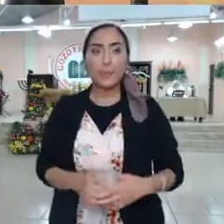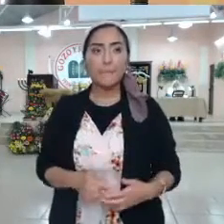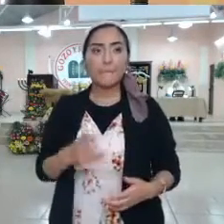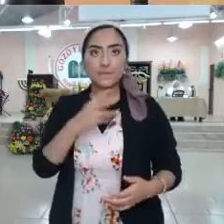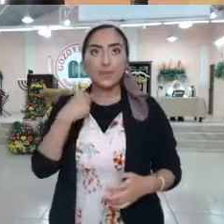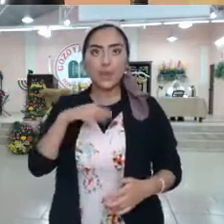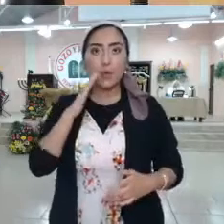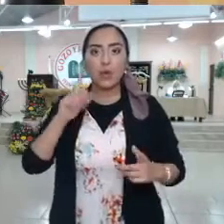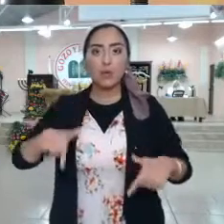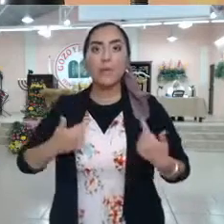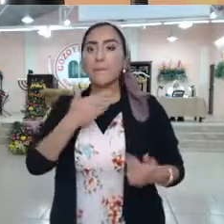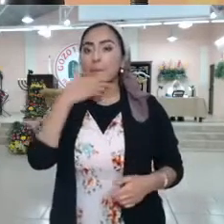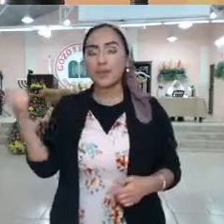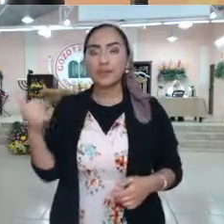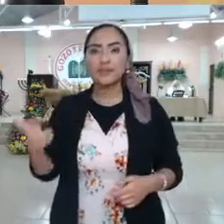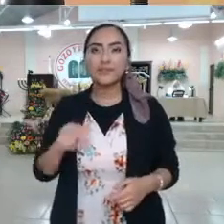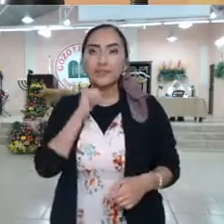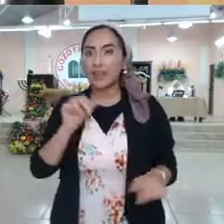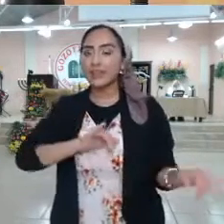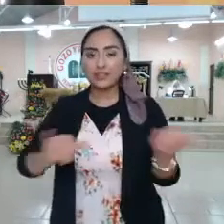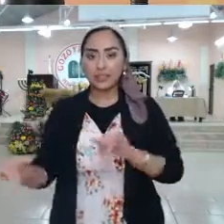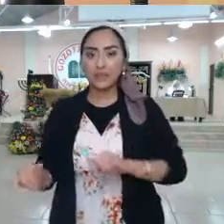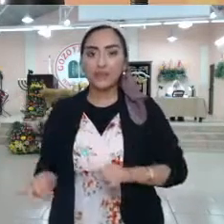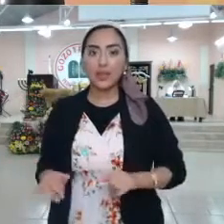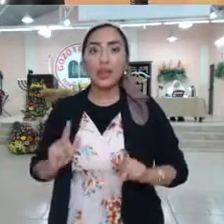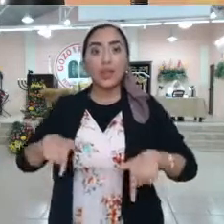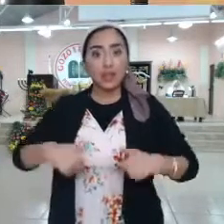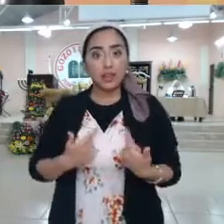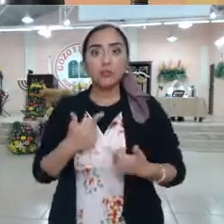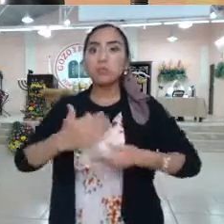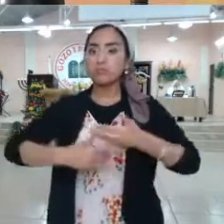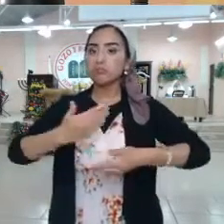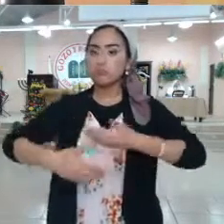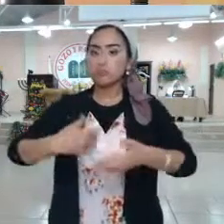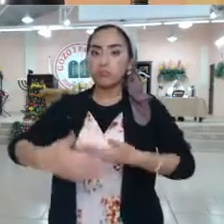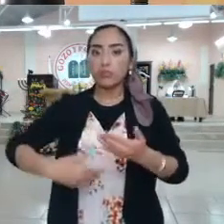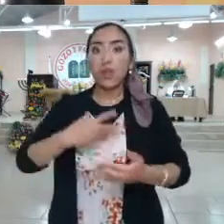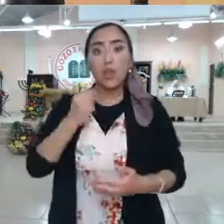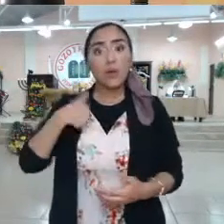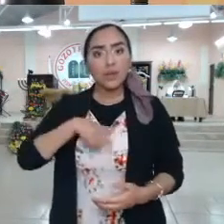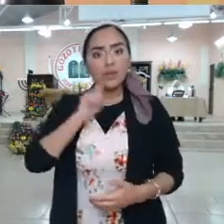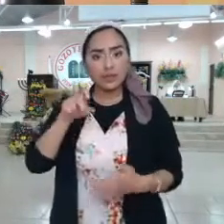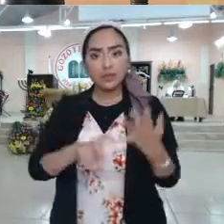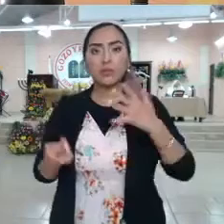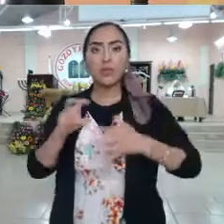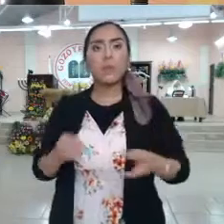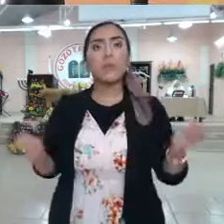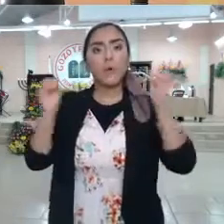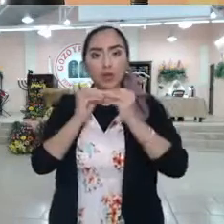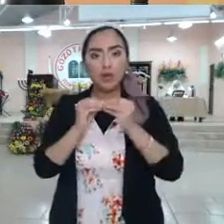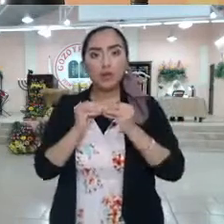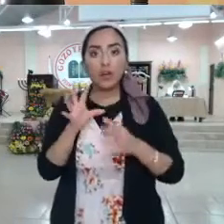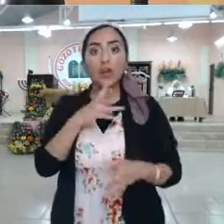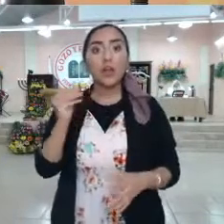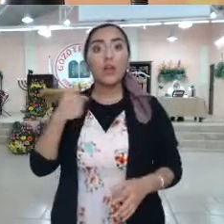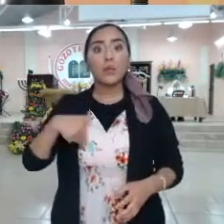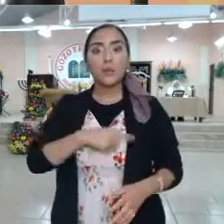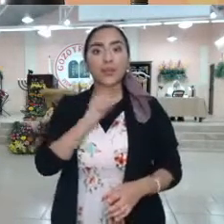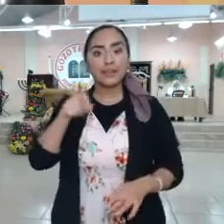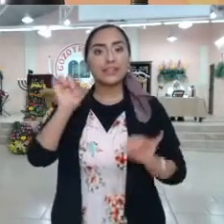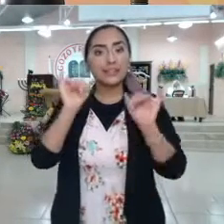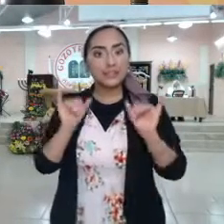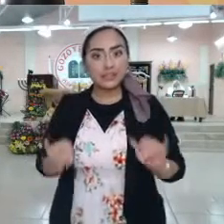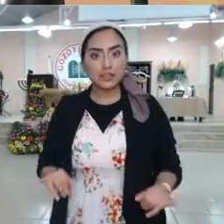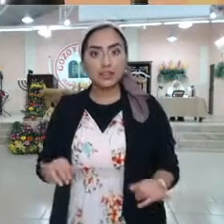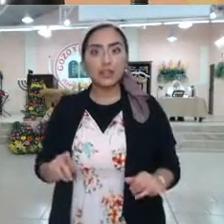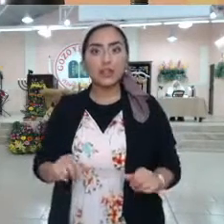and we will go better. Not in the same way. Life keeps going, and we have to grow more. So we